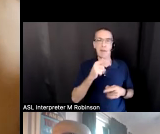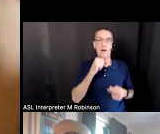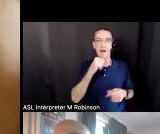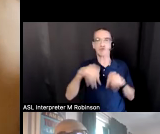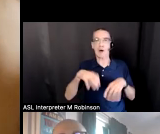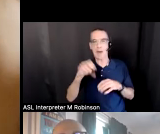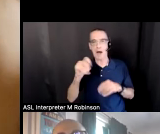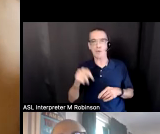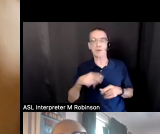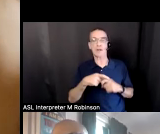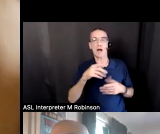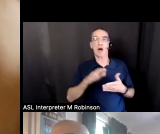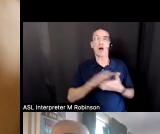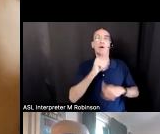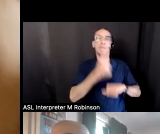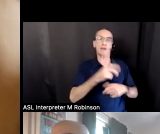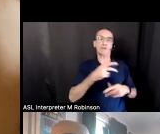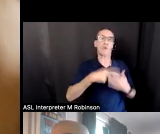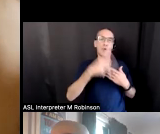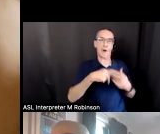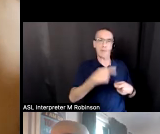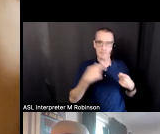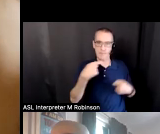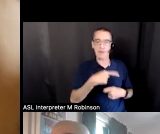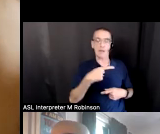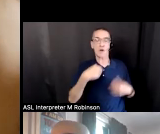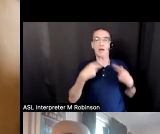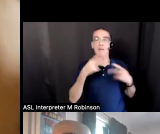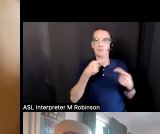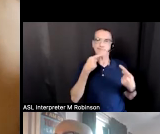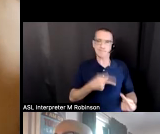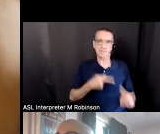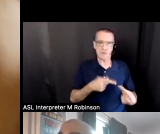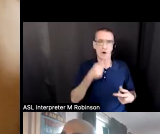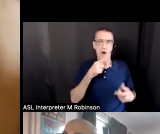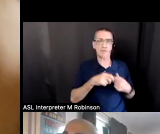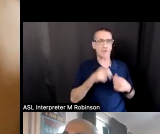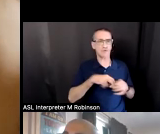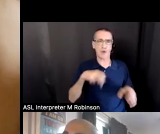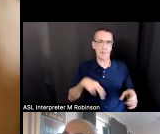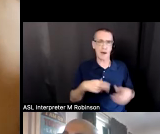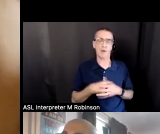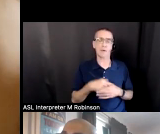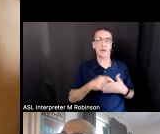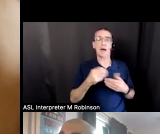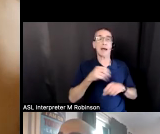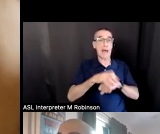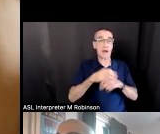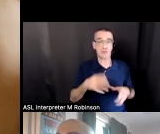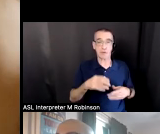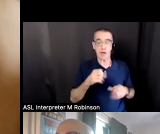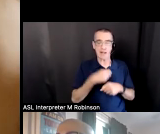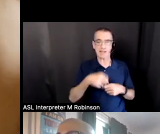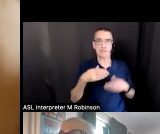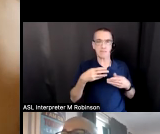from a college-based program where when young people were really struggling and would say, I'm going to have to drop out, the counselors got into this mode of saying,